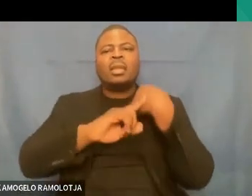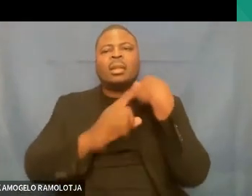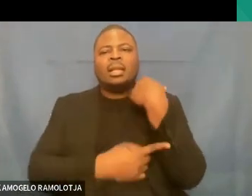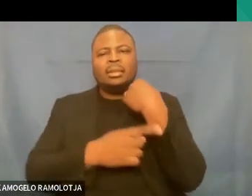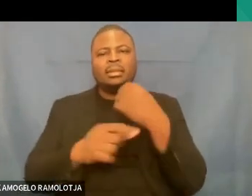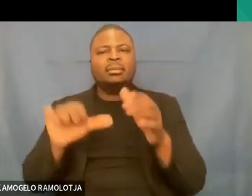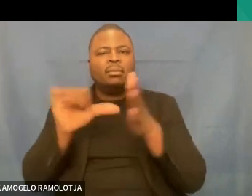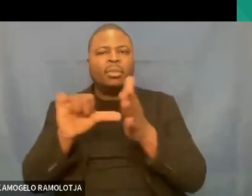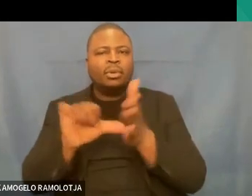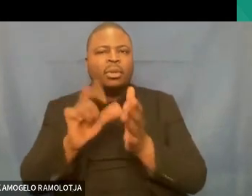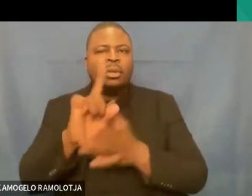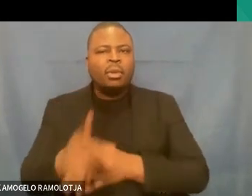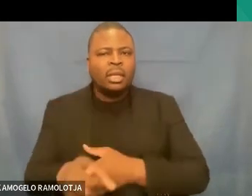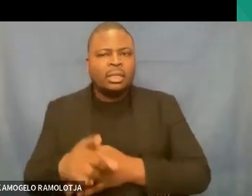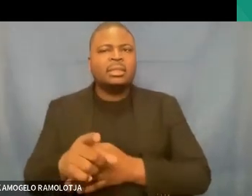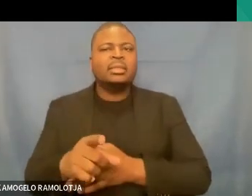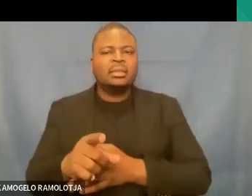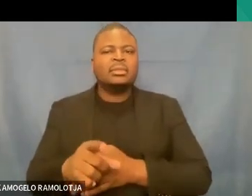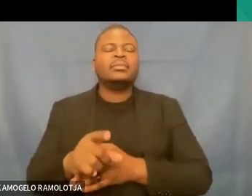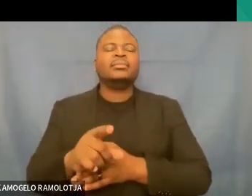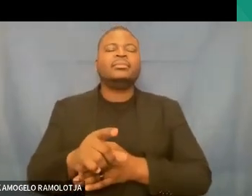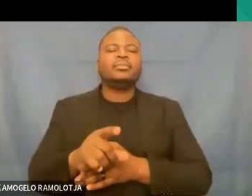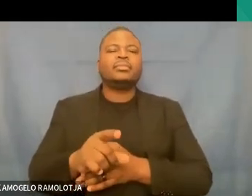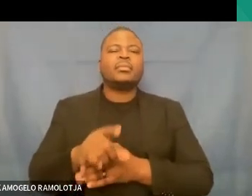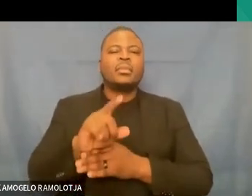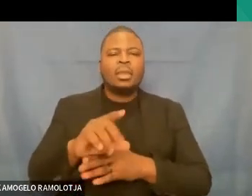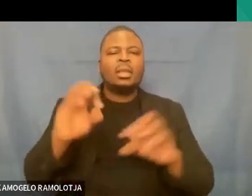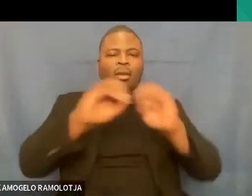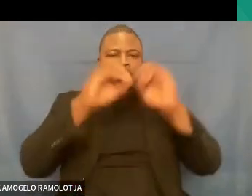civil society can connect the dots between young key